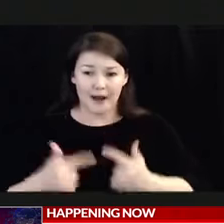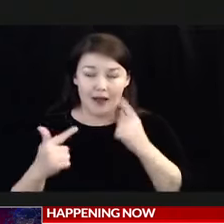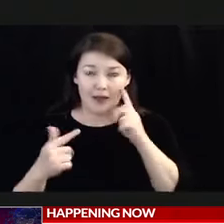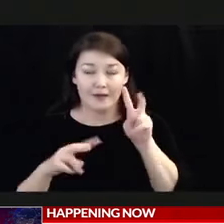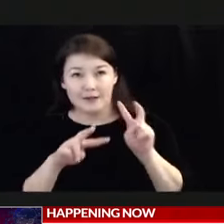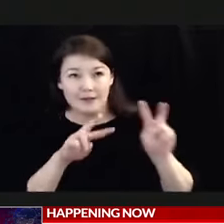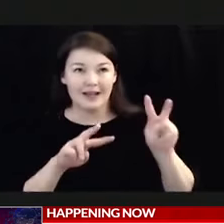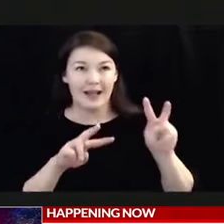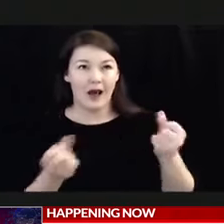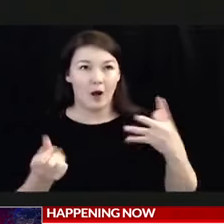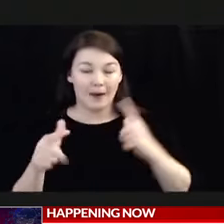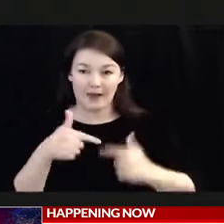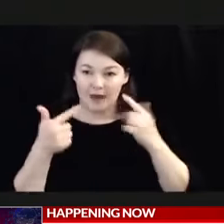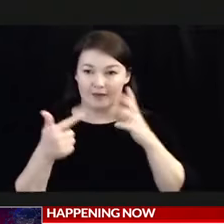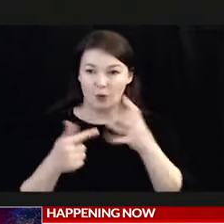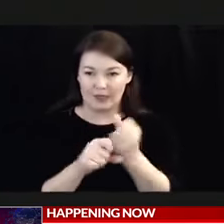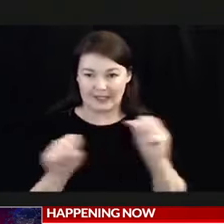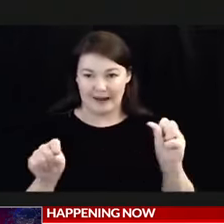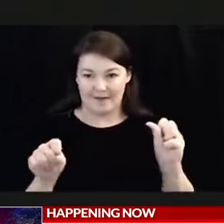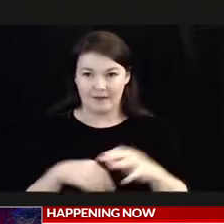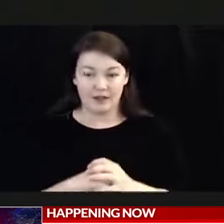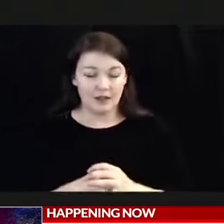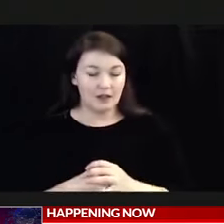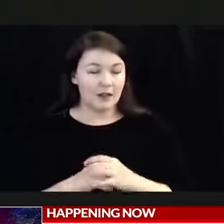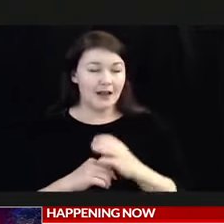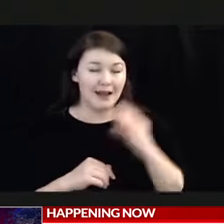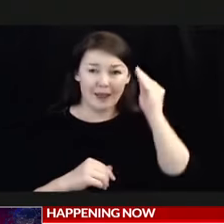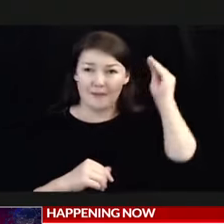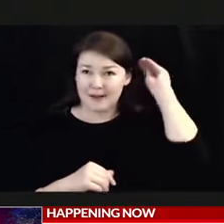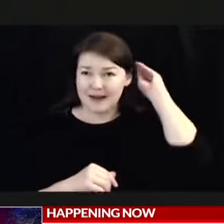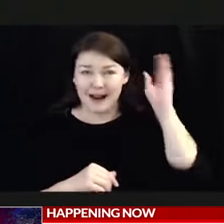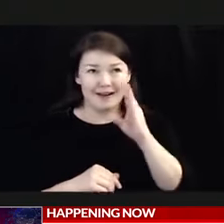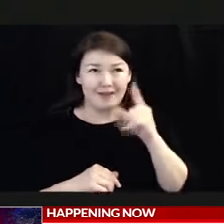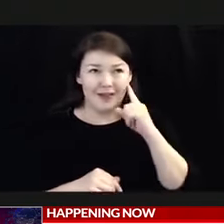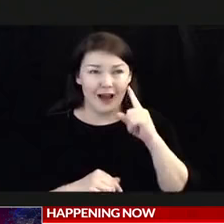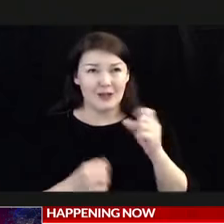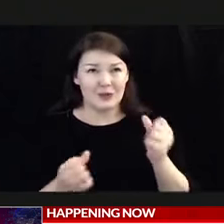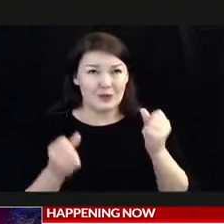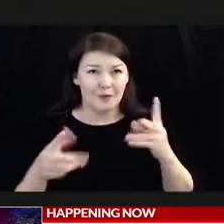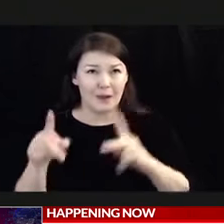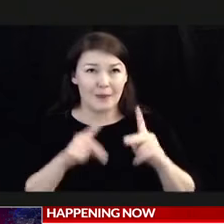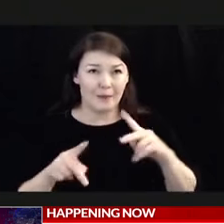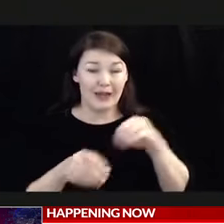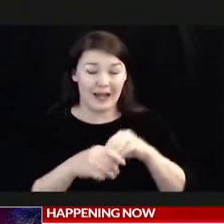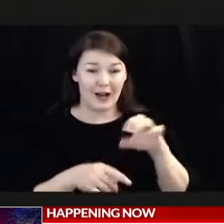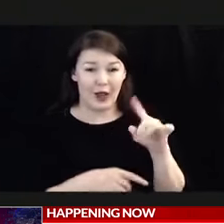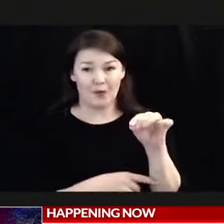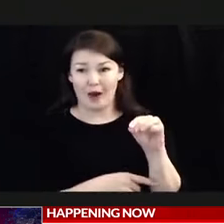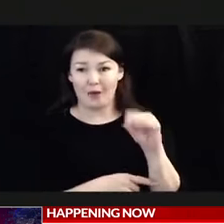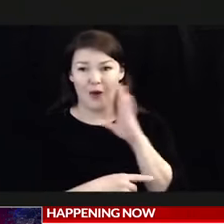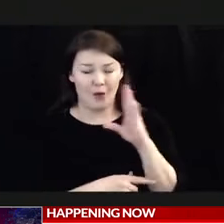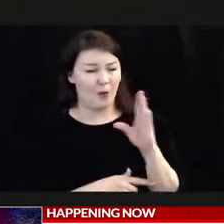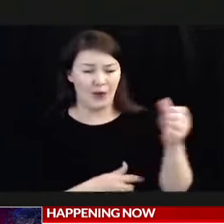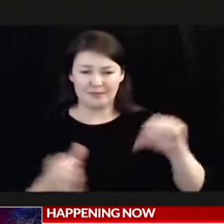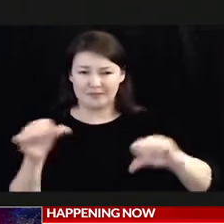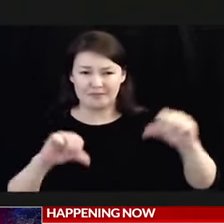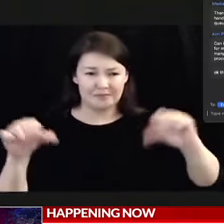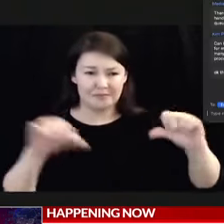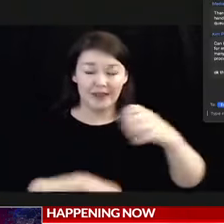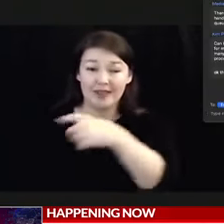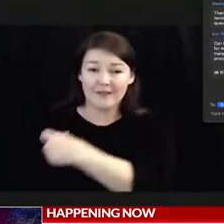Never in the back of my mind did I ever think there would be so many Coloradans who wouldn't take advantage of this triumph of modern